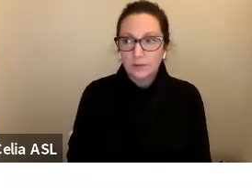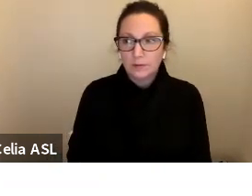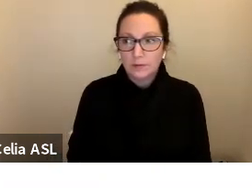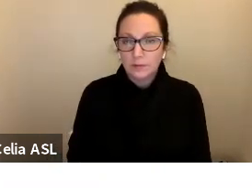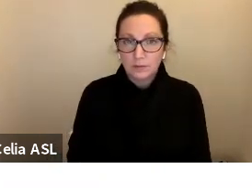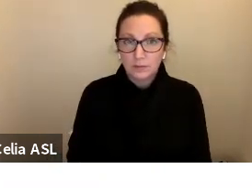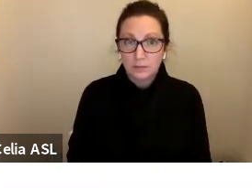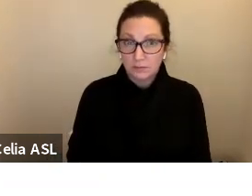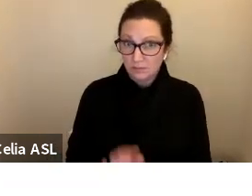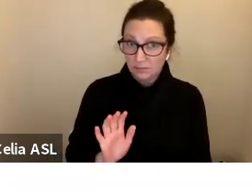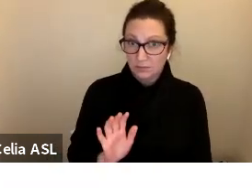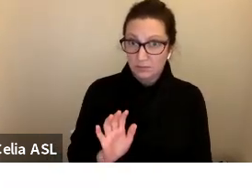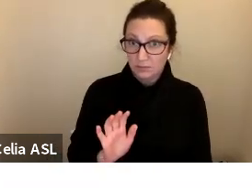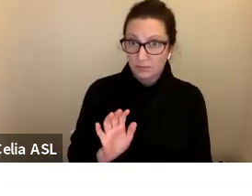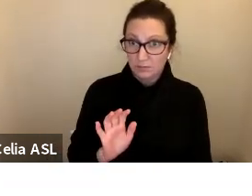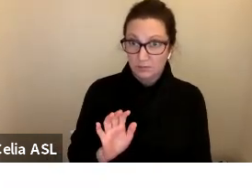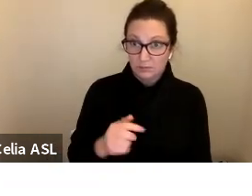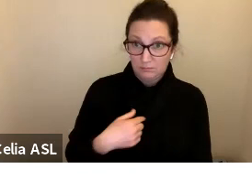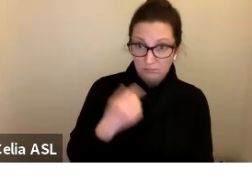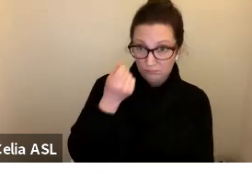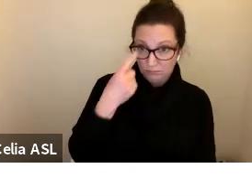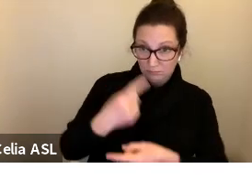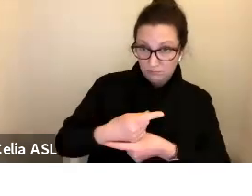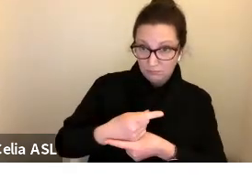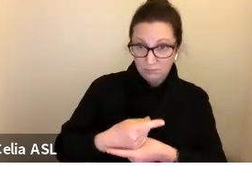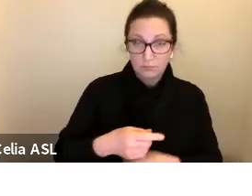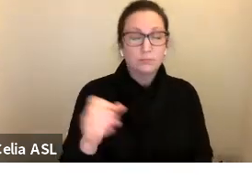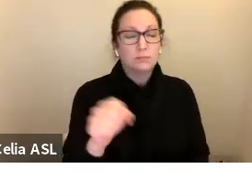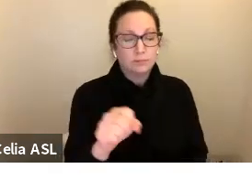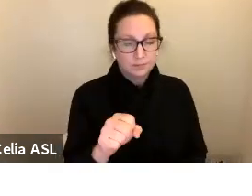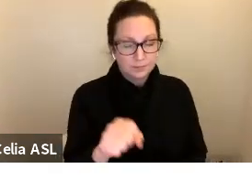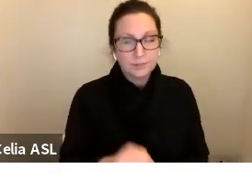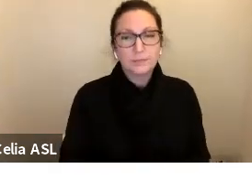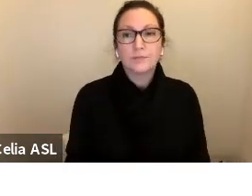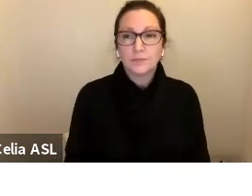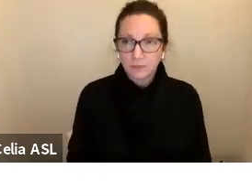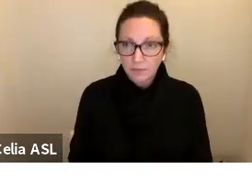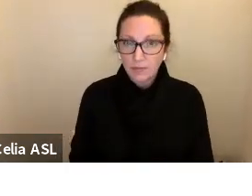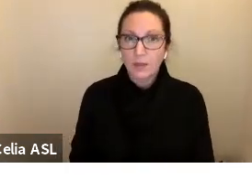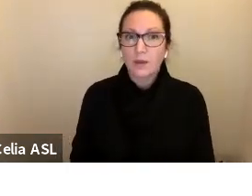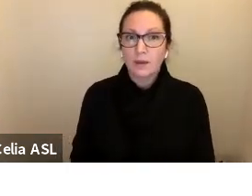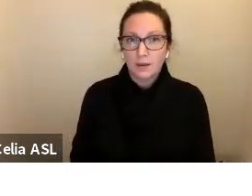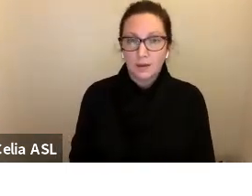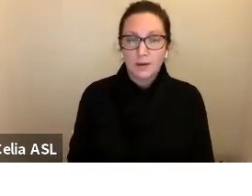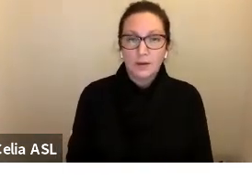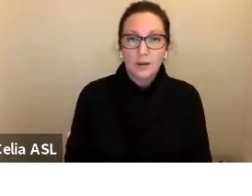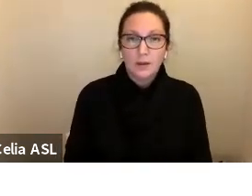Is that what I'm hearing you say? Yeah. Ms. Hogan? Okay. Okay. All right, great.